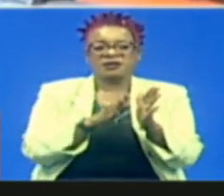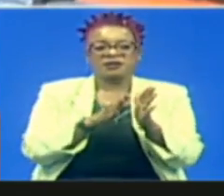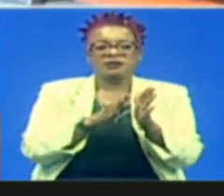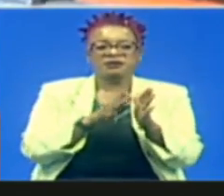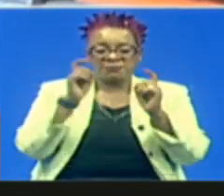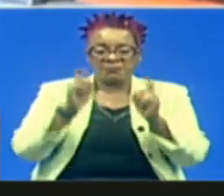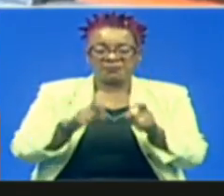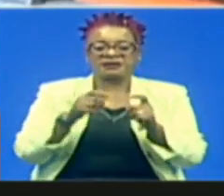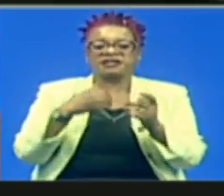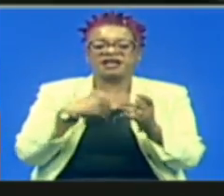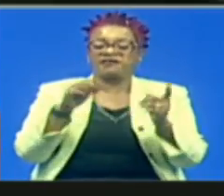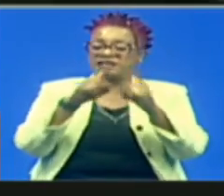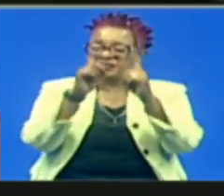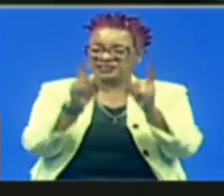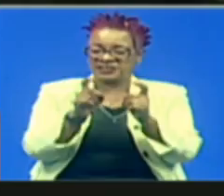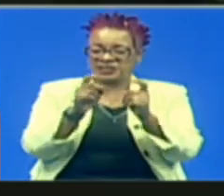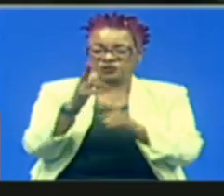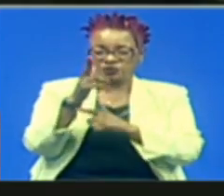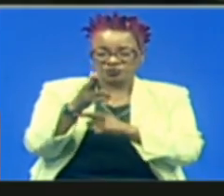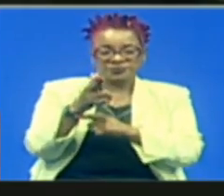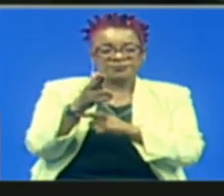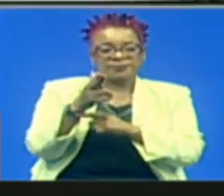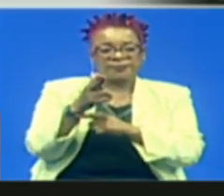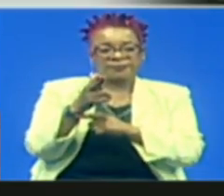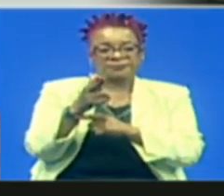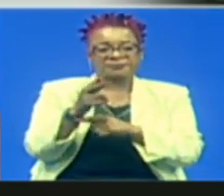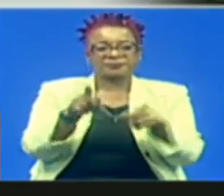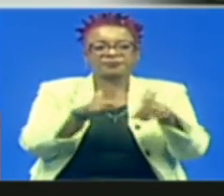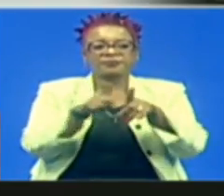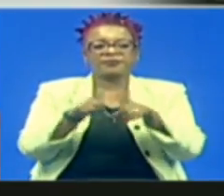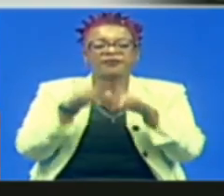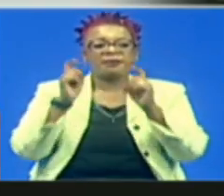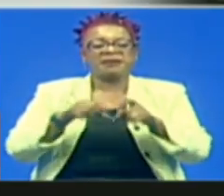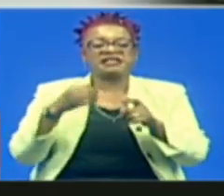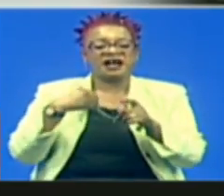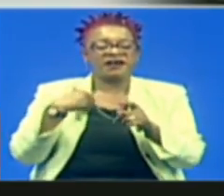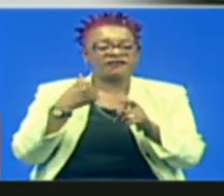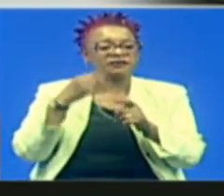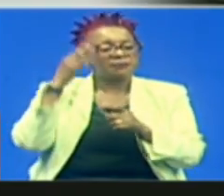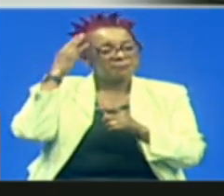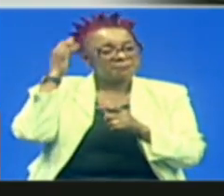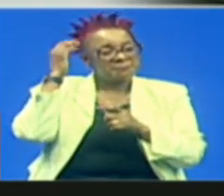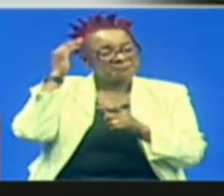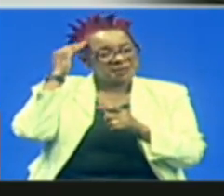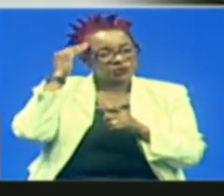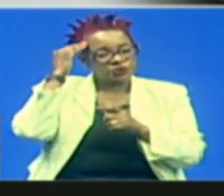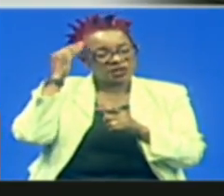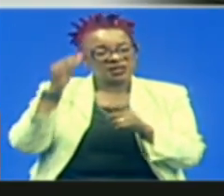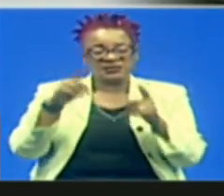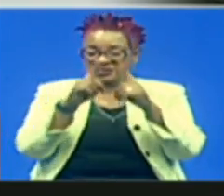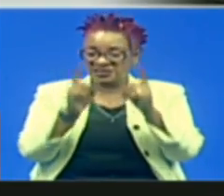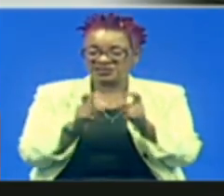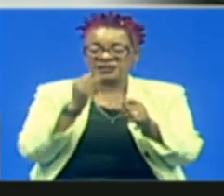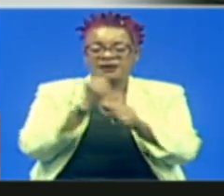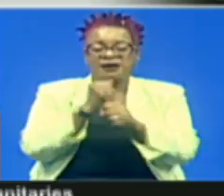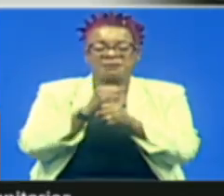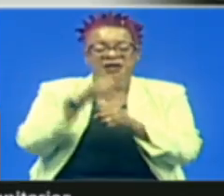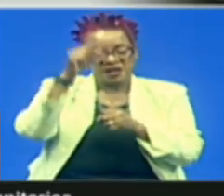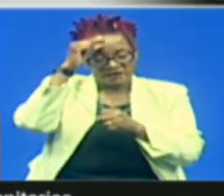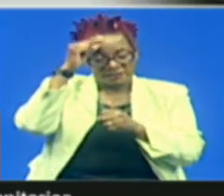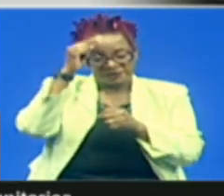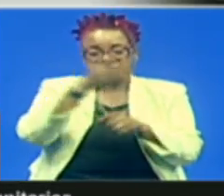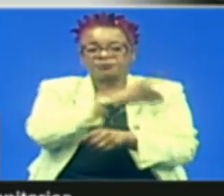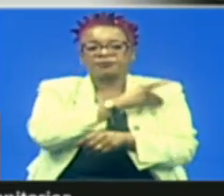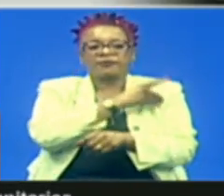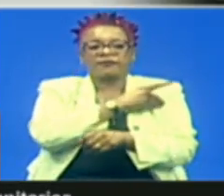at a shooting range. Additionally, they must take a mental test carried out by an approved government doctor. The